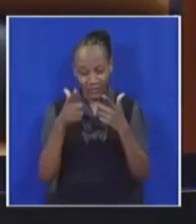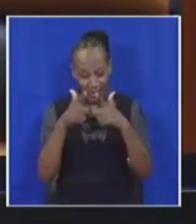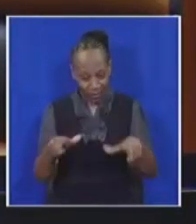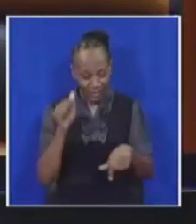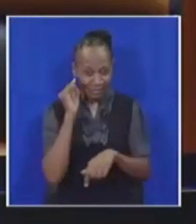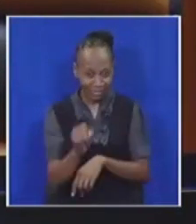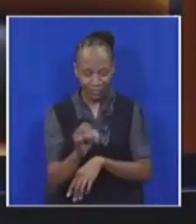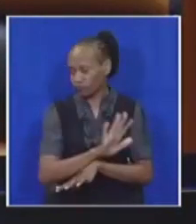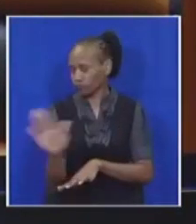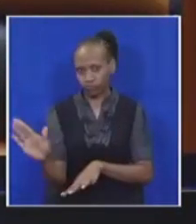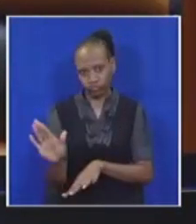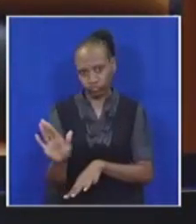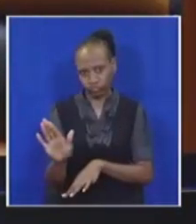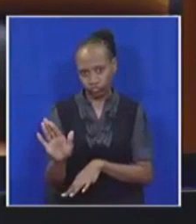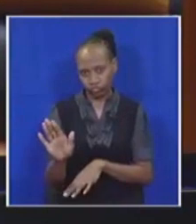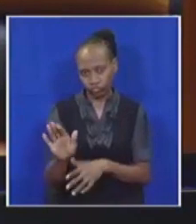unacceptable.